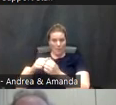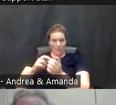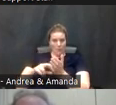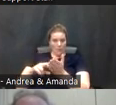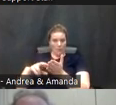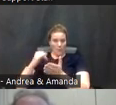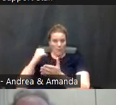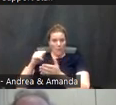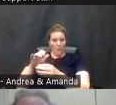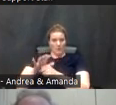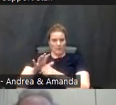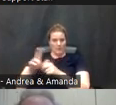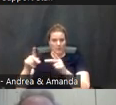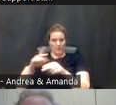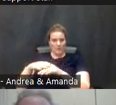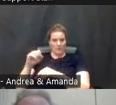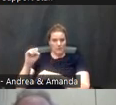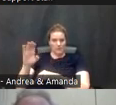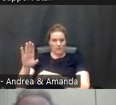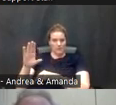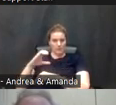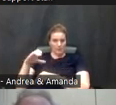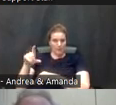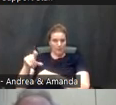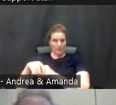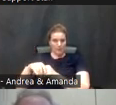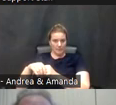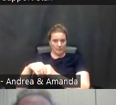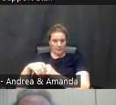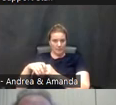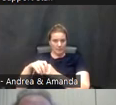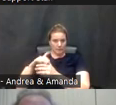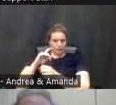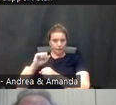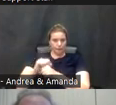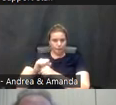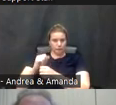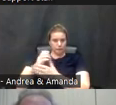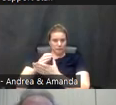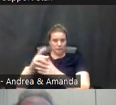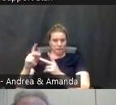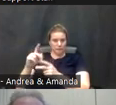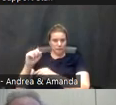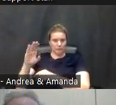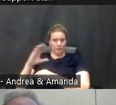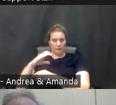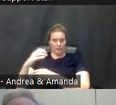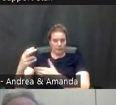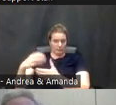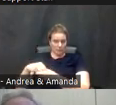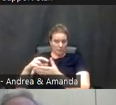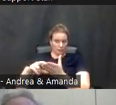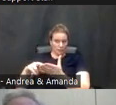we don't have people on the subcommittee? I mean, is it legit for somebody who's not part of the subcommittee to do the research along with us?